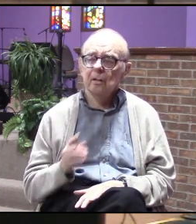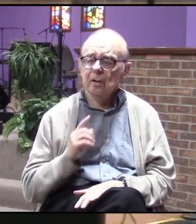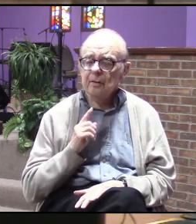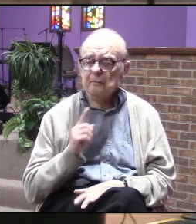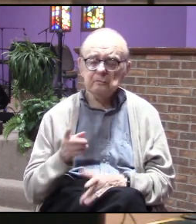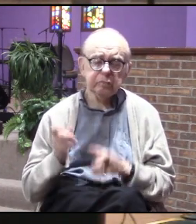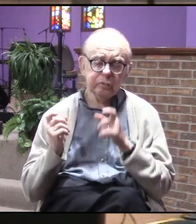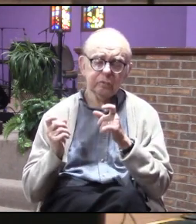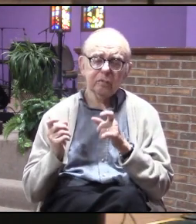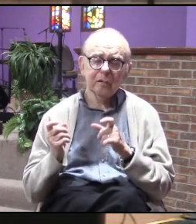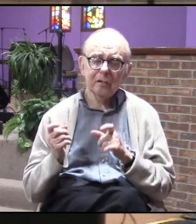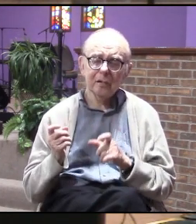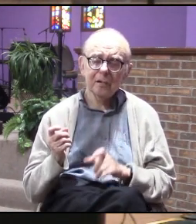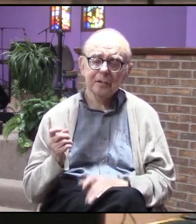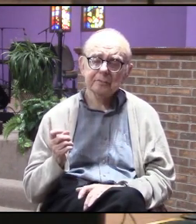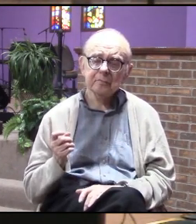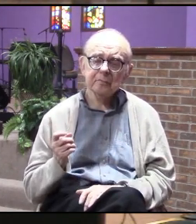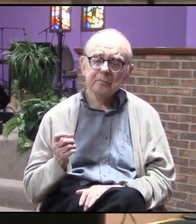instantaneously.